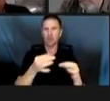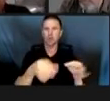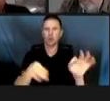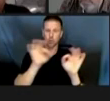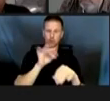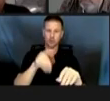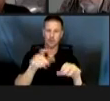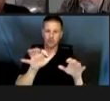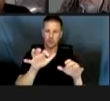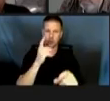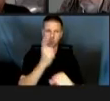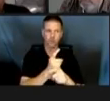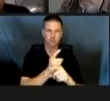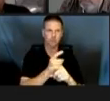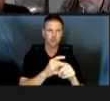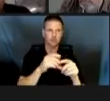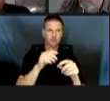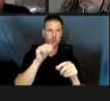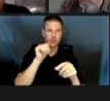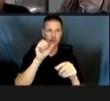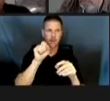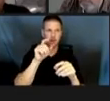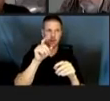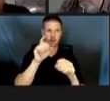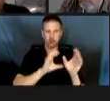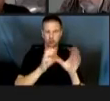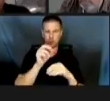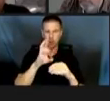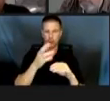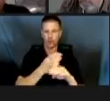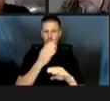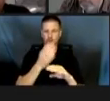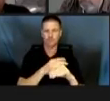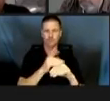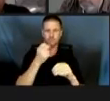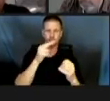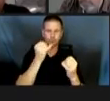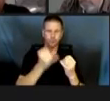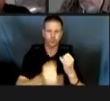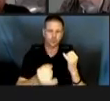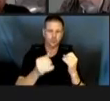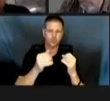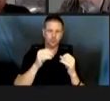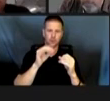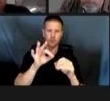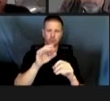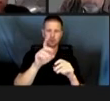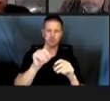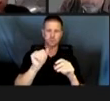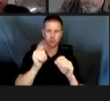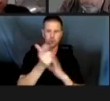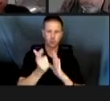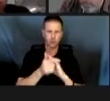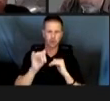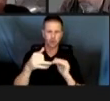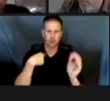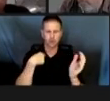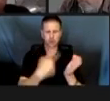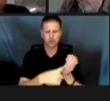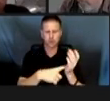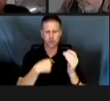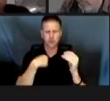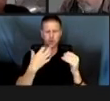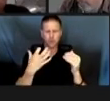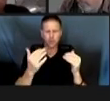they're done correctly at the construction or renovation. And then lastly, in the context of the disability laws that we're discussing, I want to